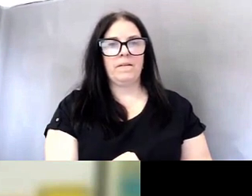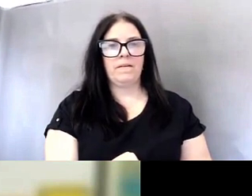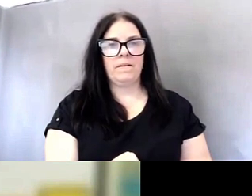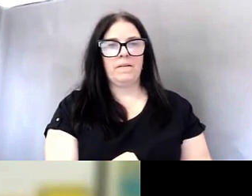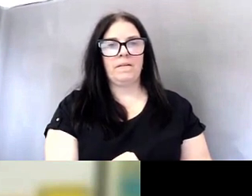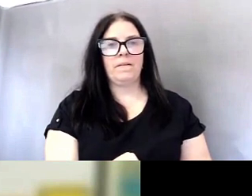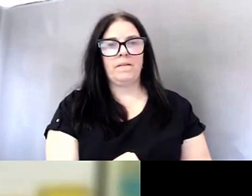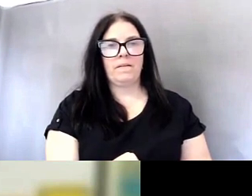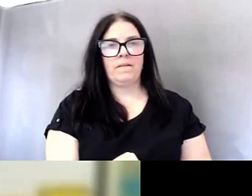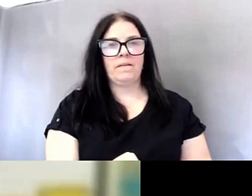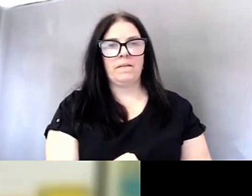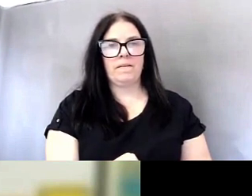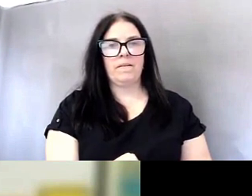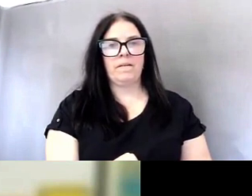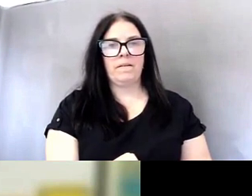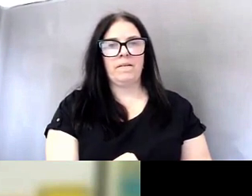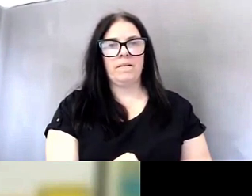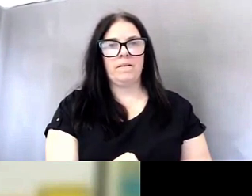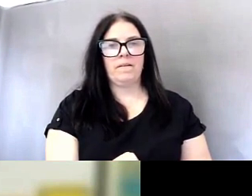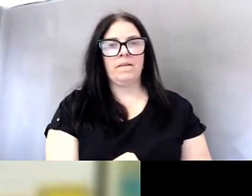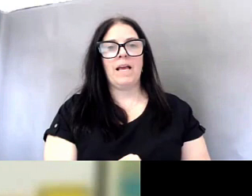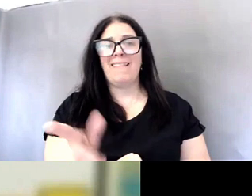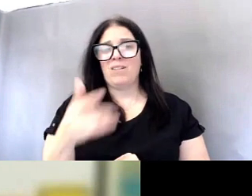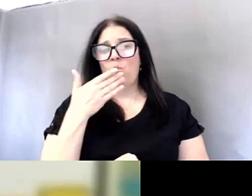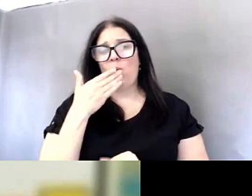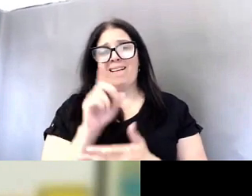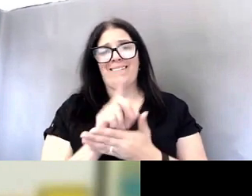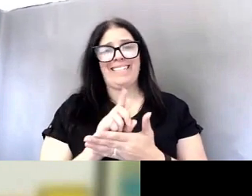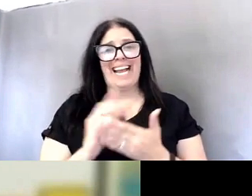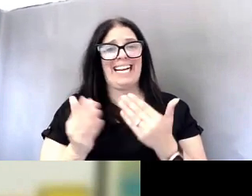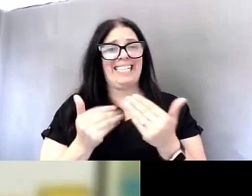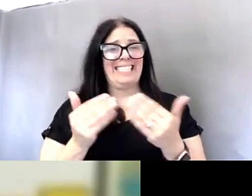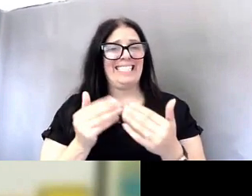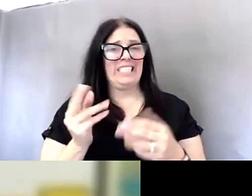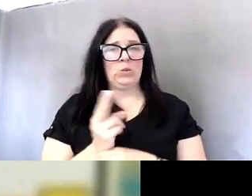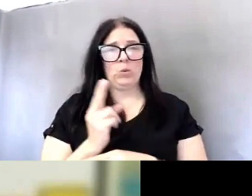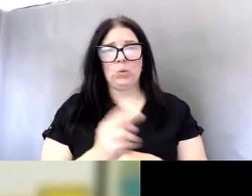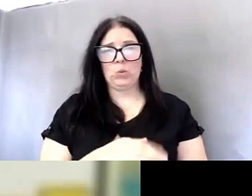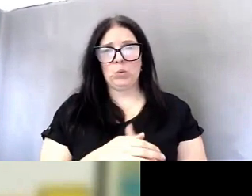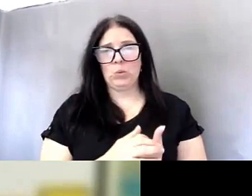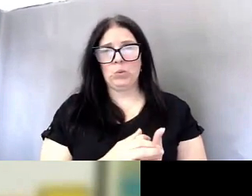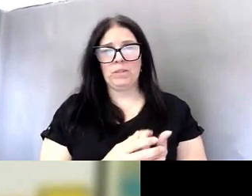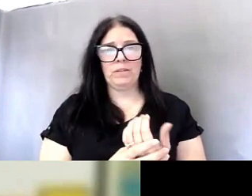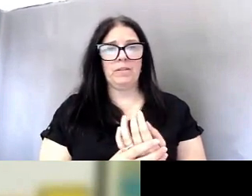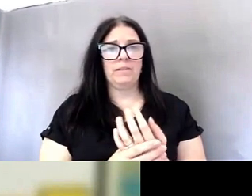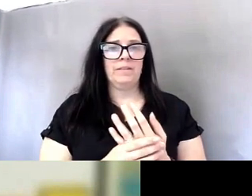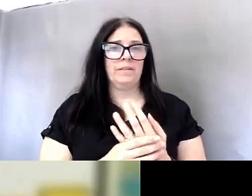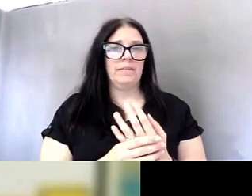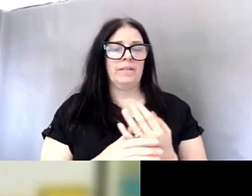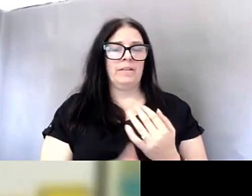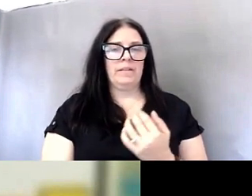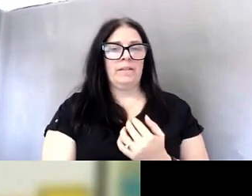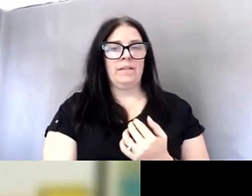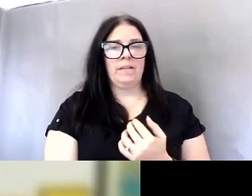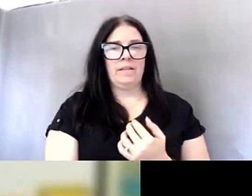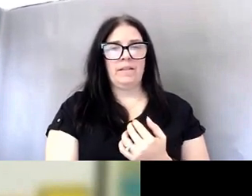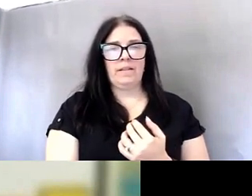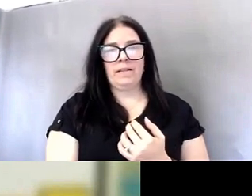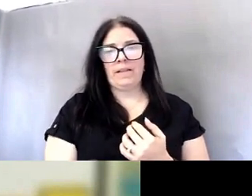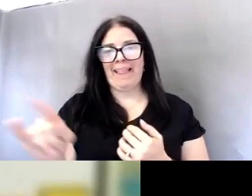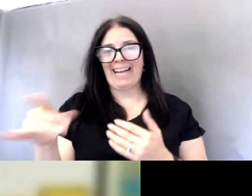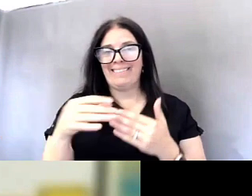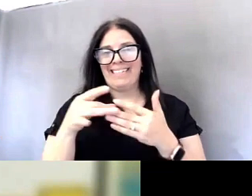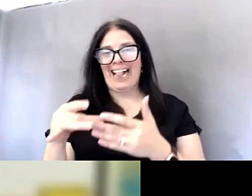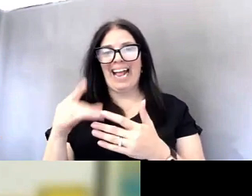Yeah, well designed, easy to use. So that's their guidelines for teachers, which is just terrific, very